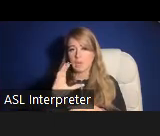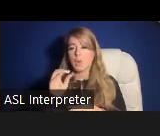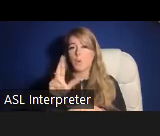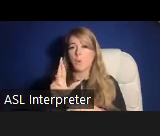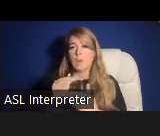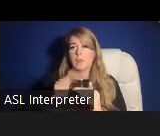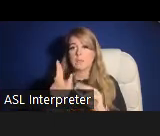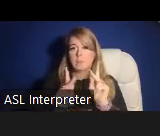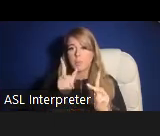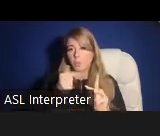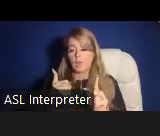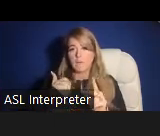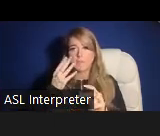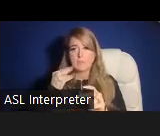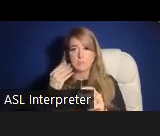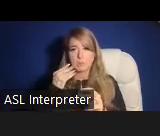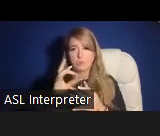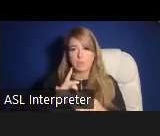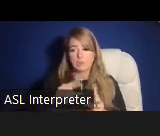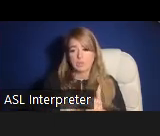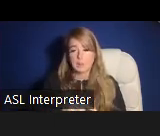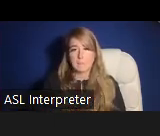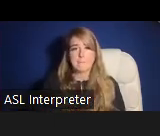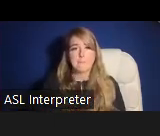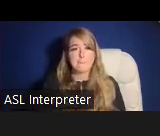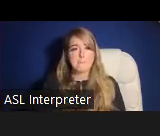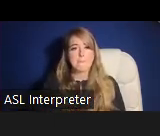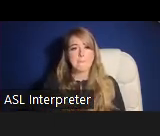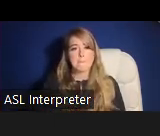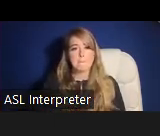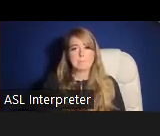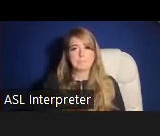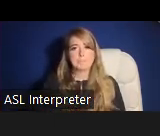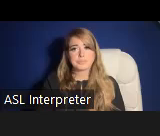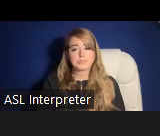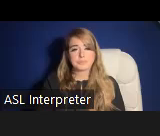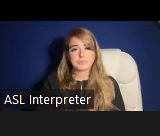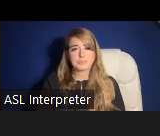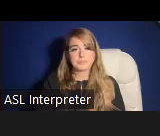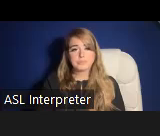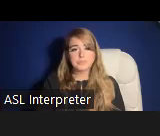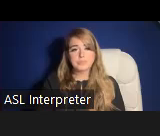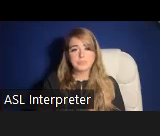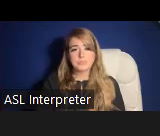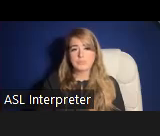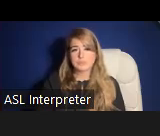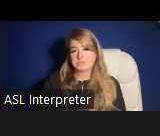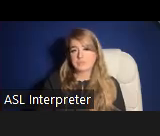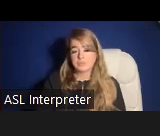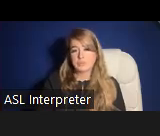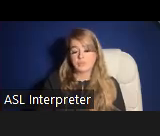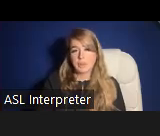lived experience on such a committee. That would be great. Thank you again for raising